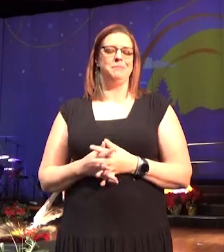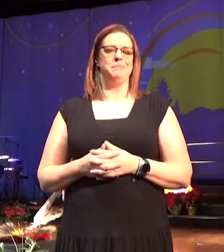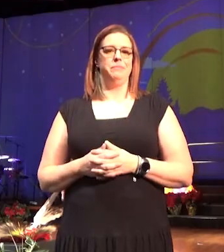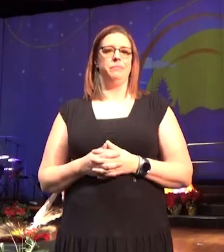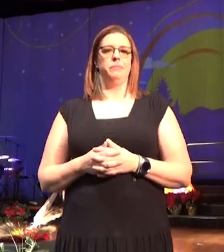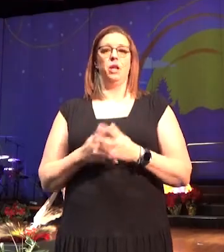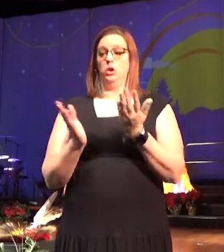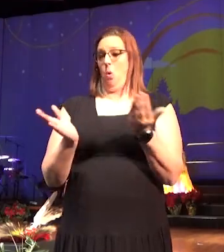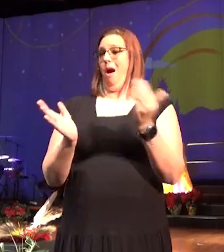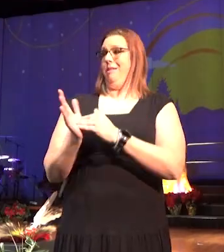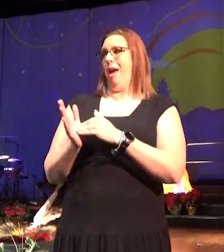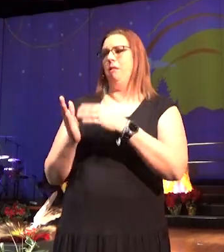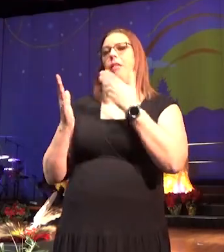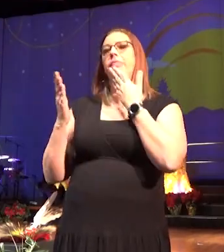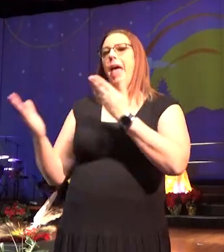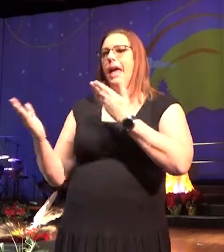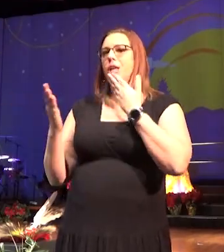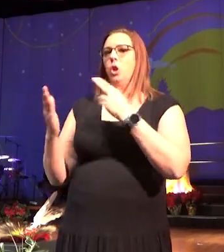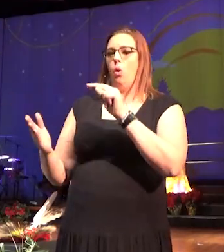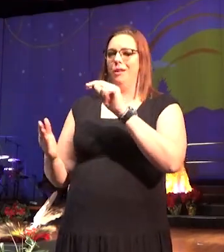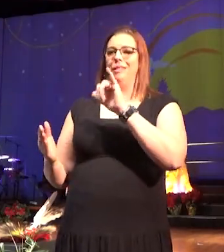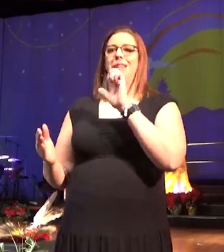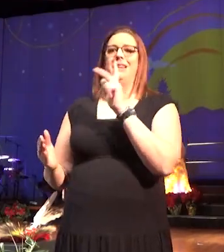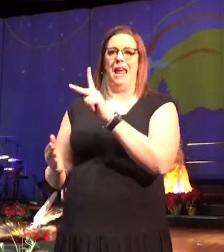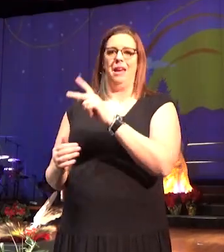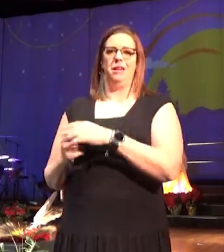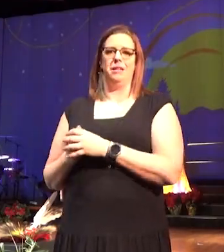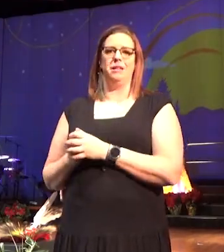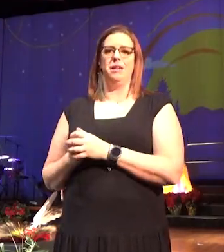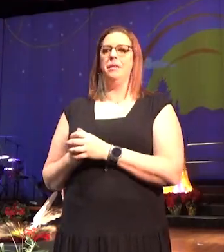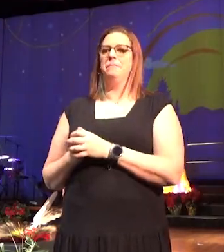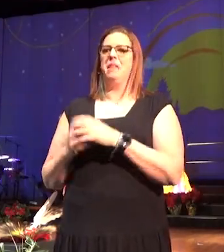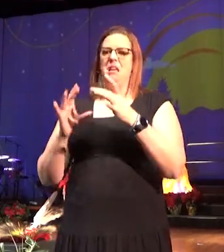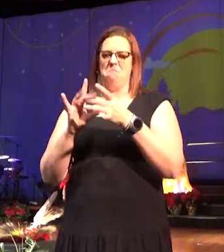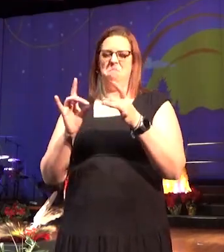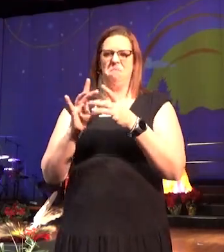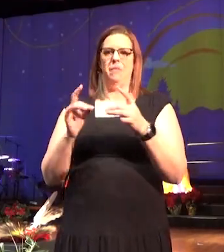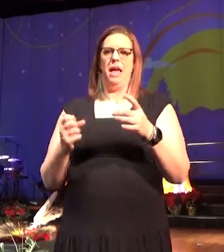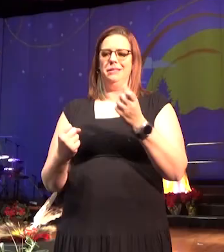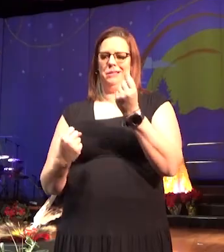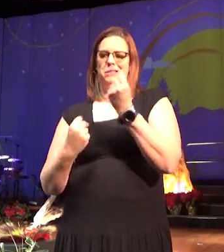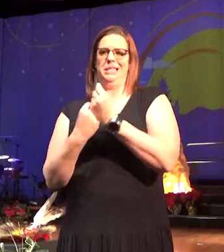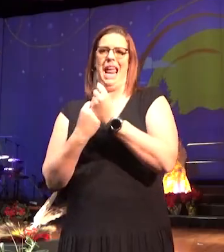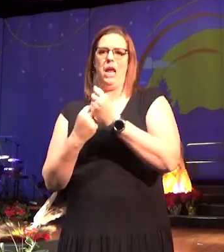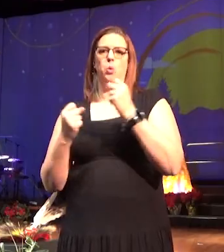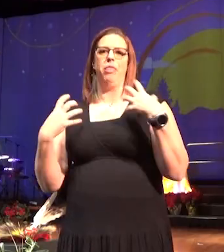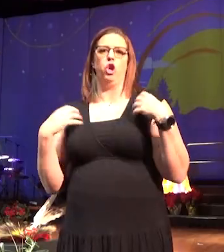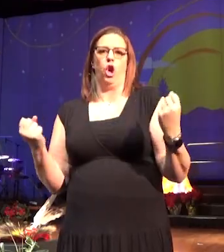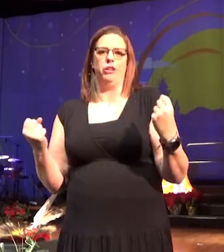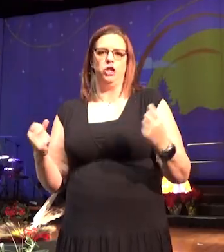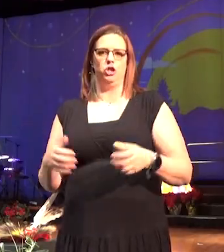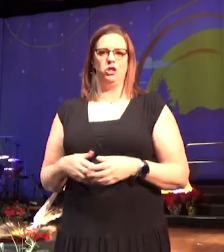again, I'd like to say thank you to Nick. Ohitika Naji, stand with courage.